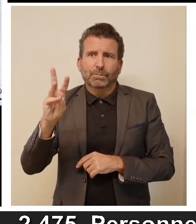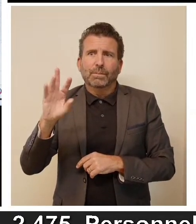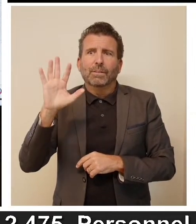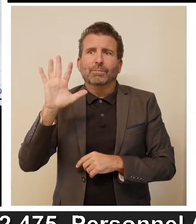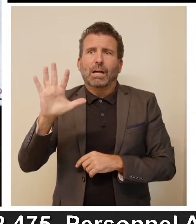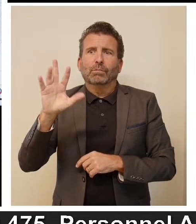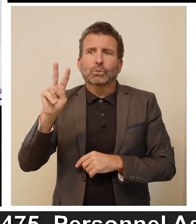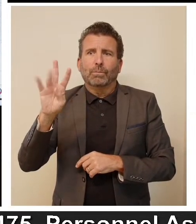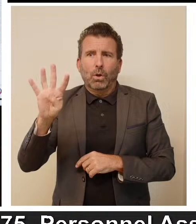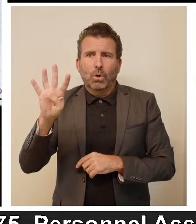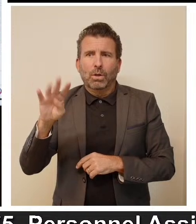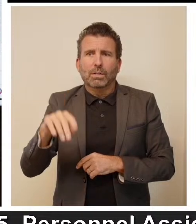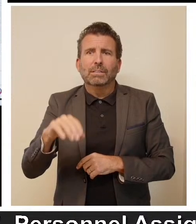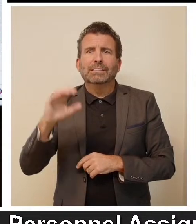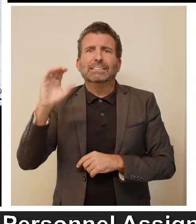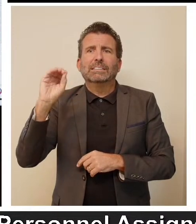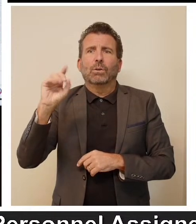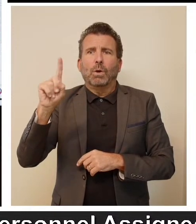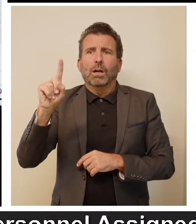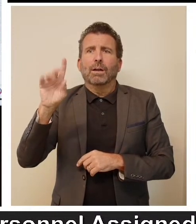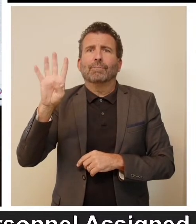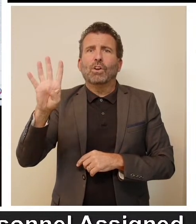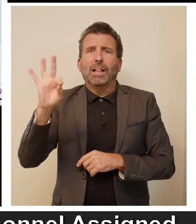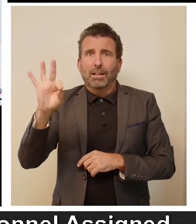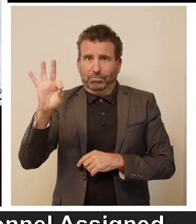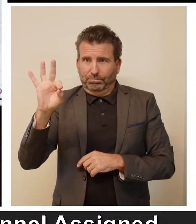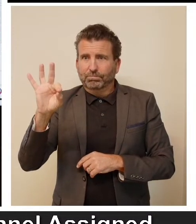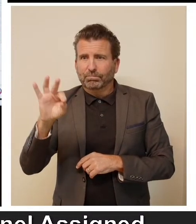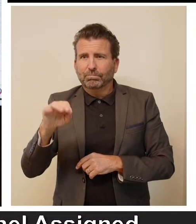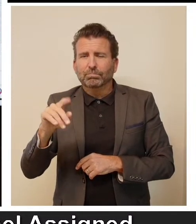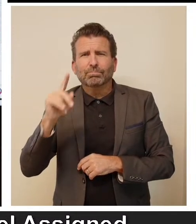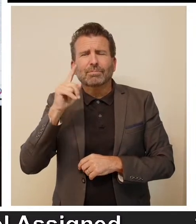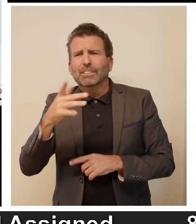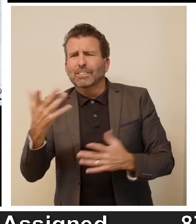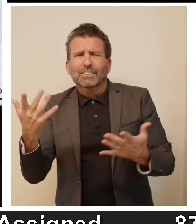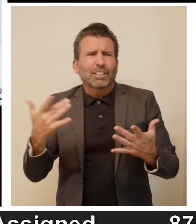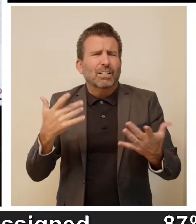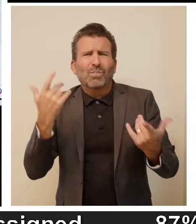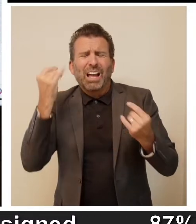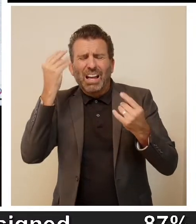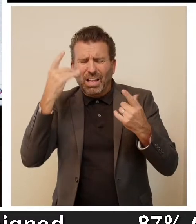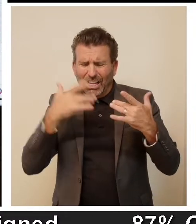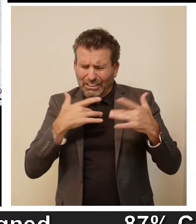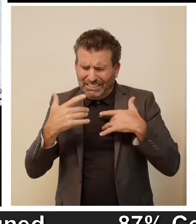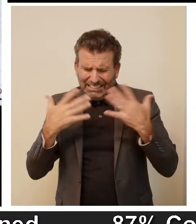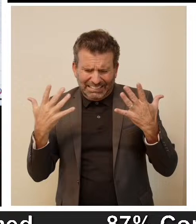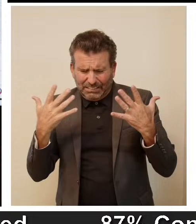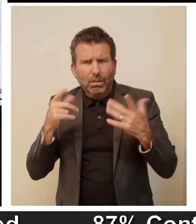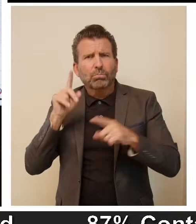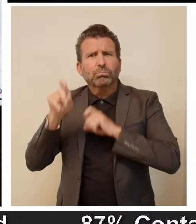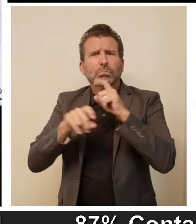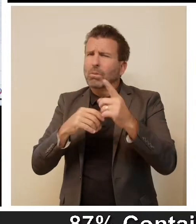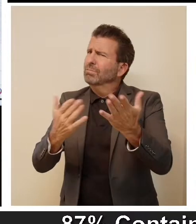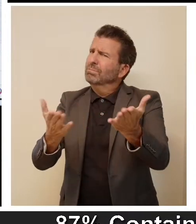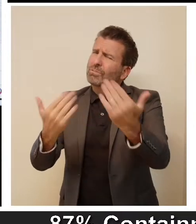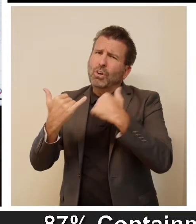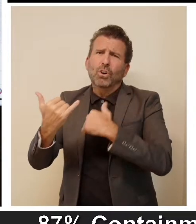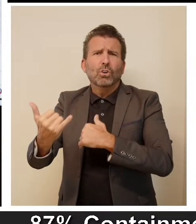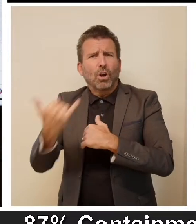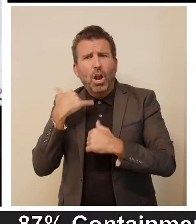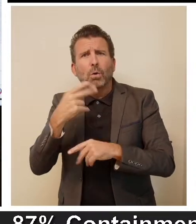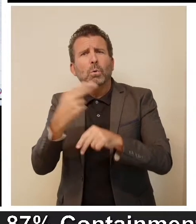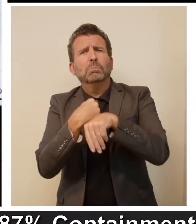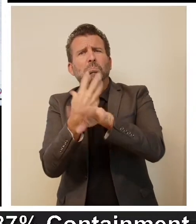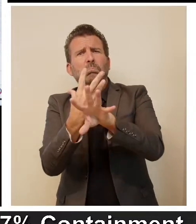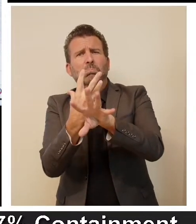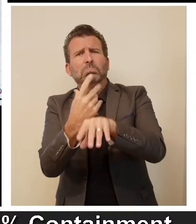626-574-0941 if you have any questions or concerns. For the members of the public who are still evacuated, please know